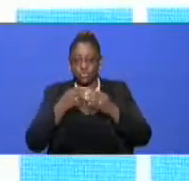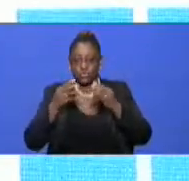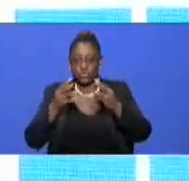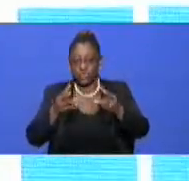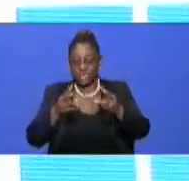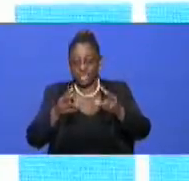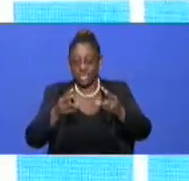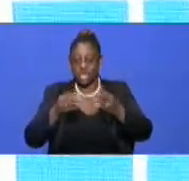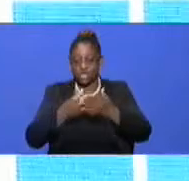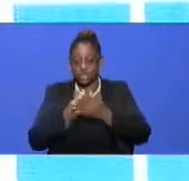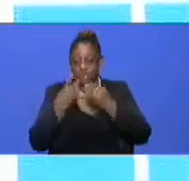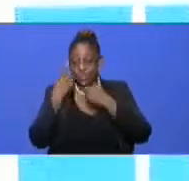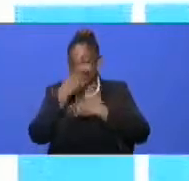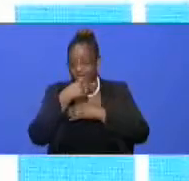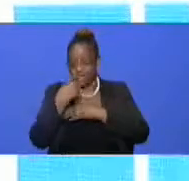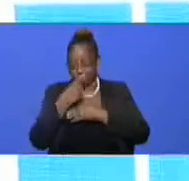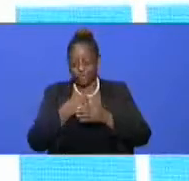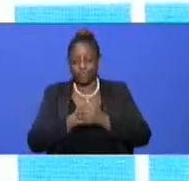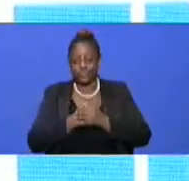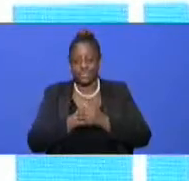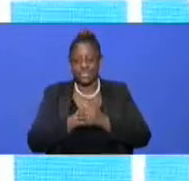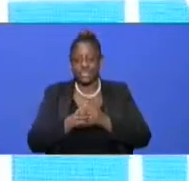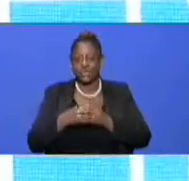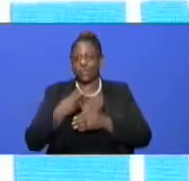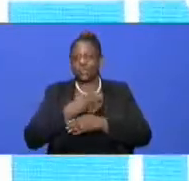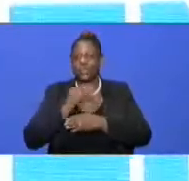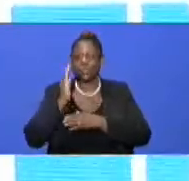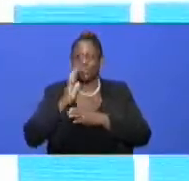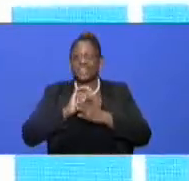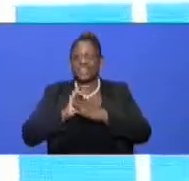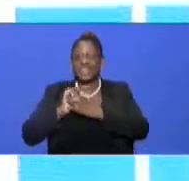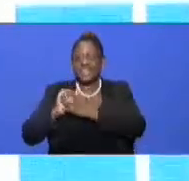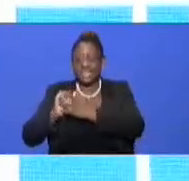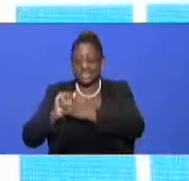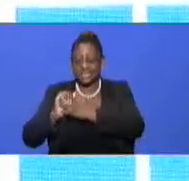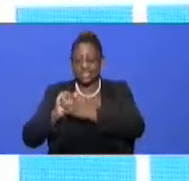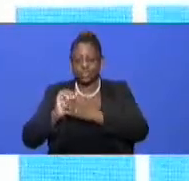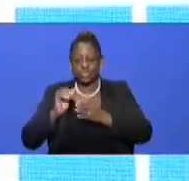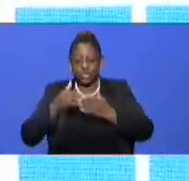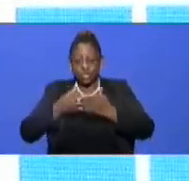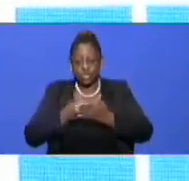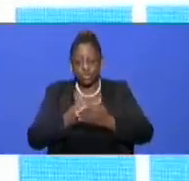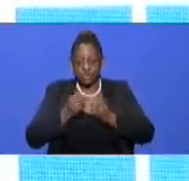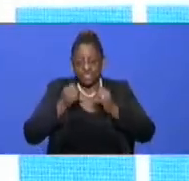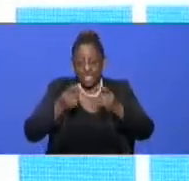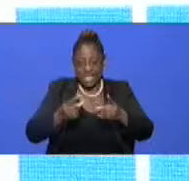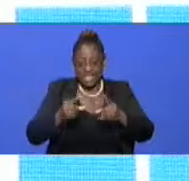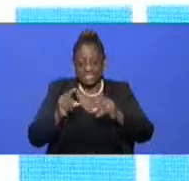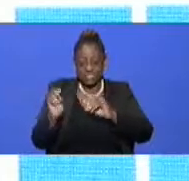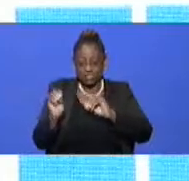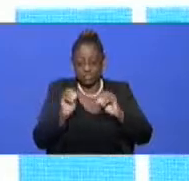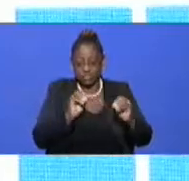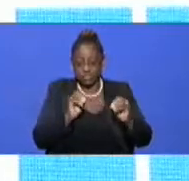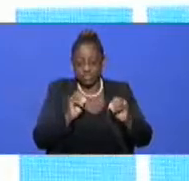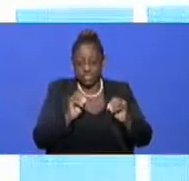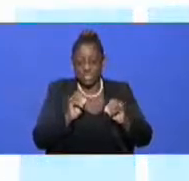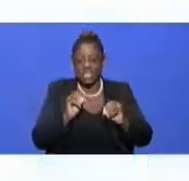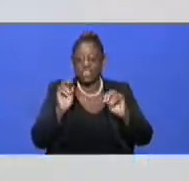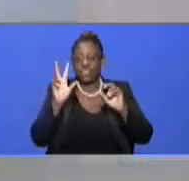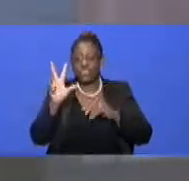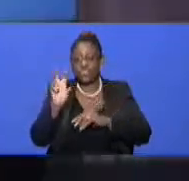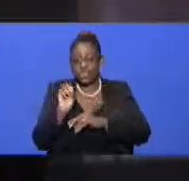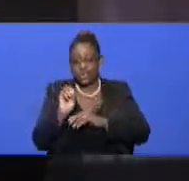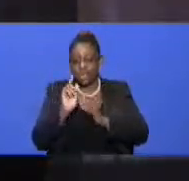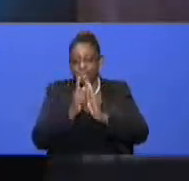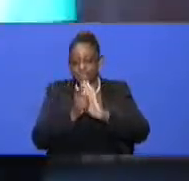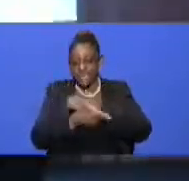look. Make no mistake, we will be seen as the leaders in the region with this new modern, fast-moving broadcast in 30 minutes.